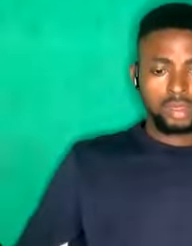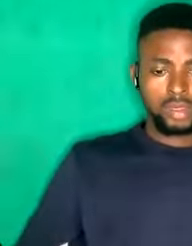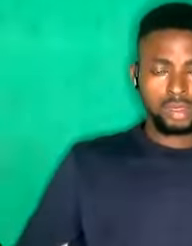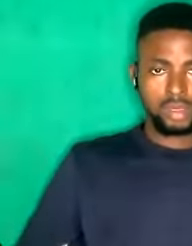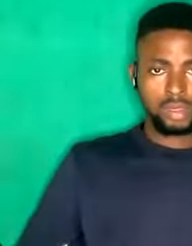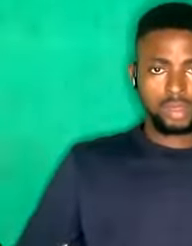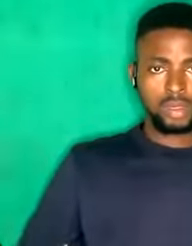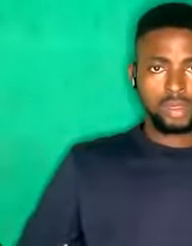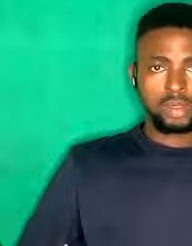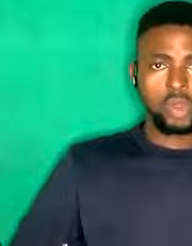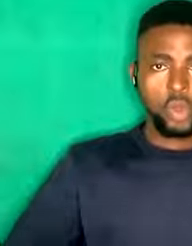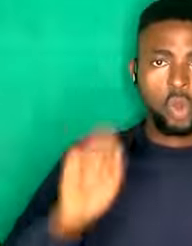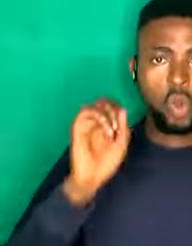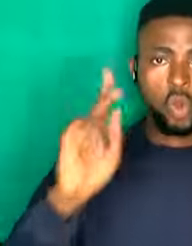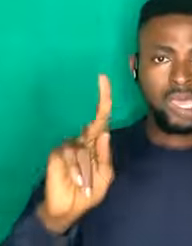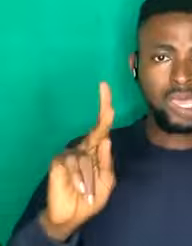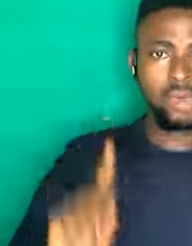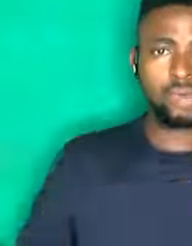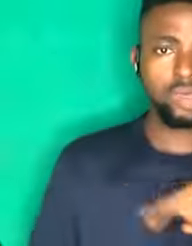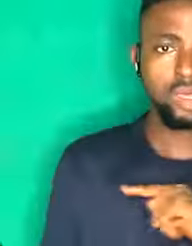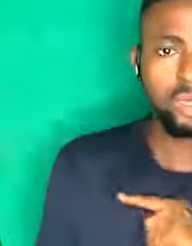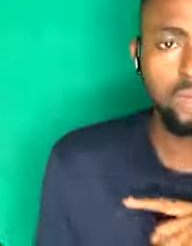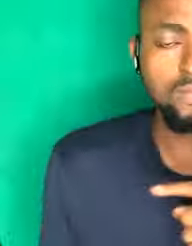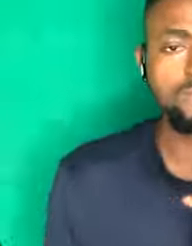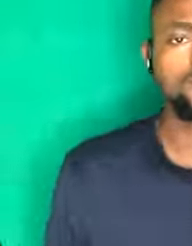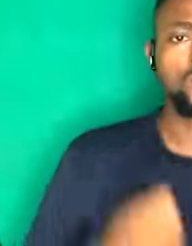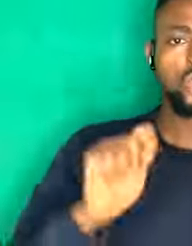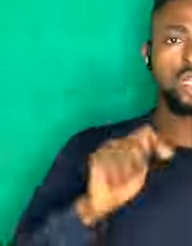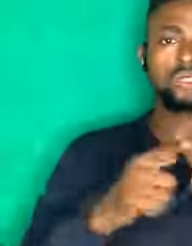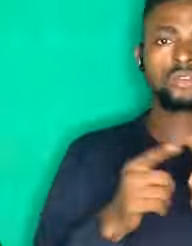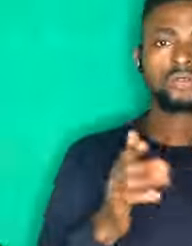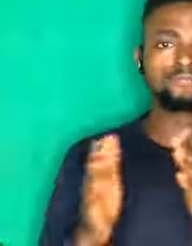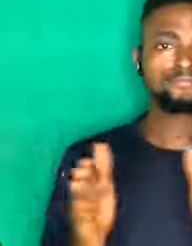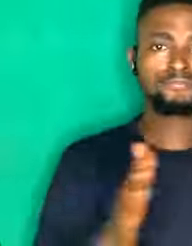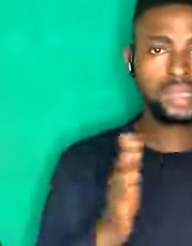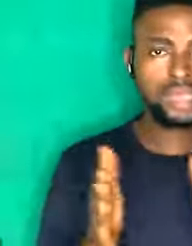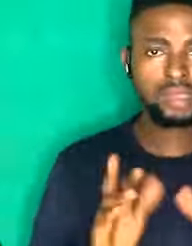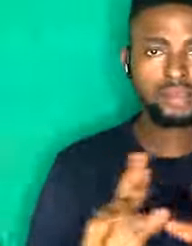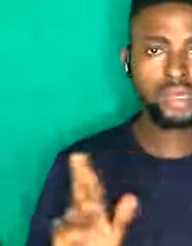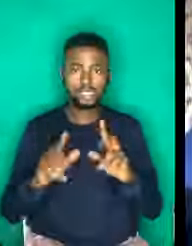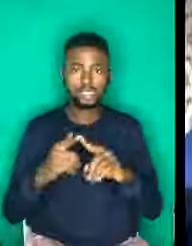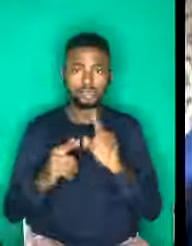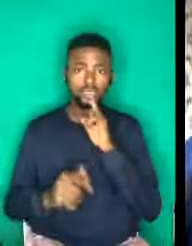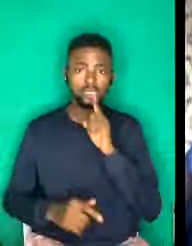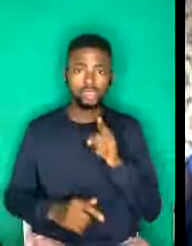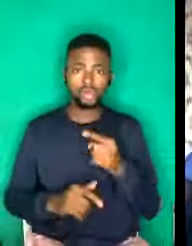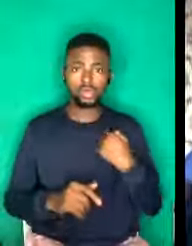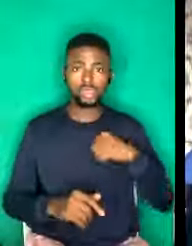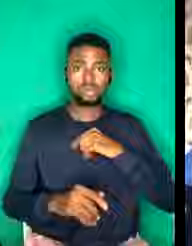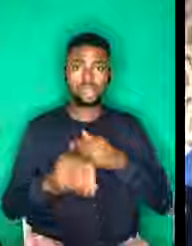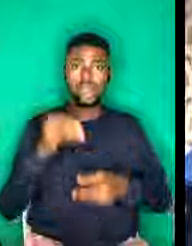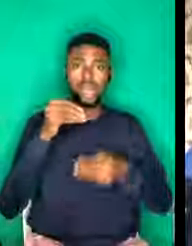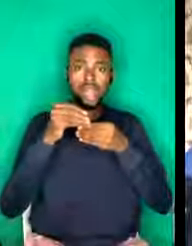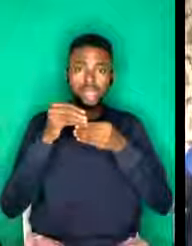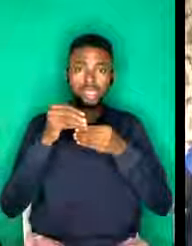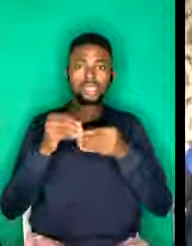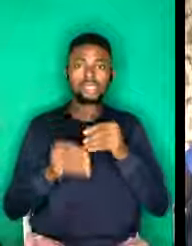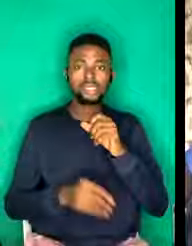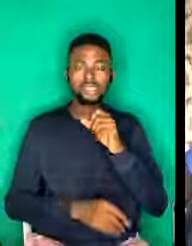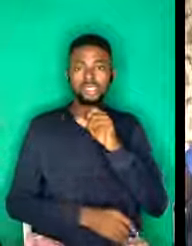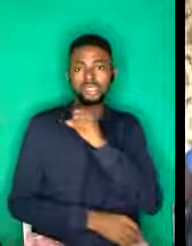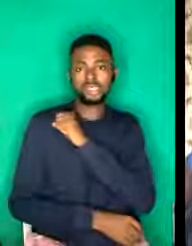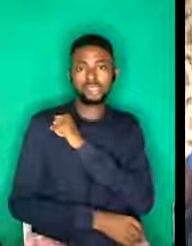Okay, so we're trying to get things ready to be sure. So we're adding Sims Dev